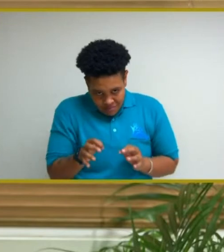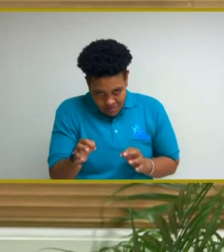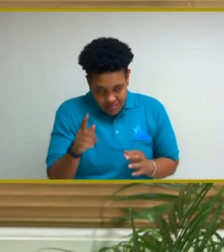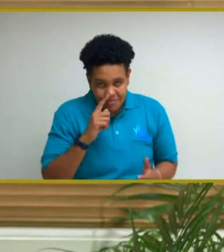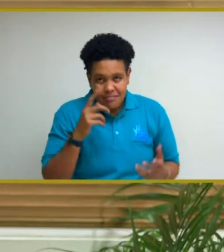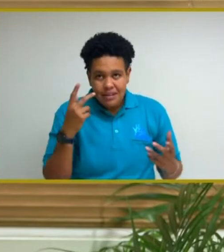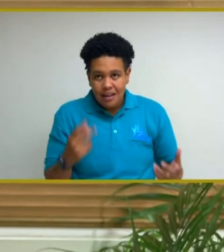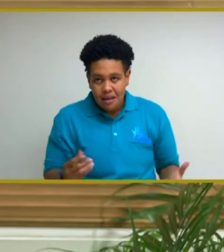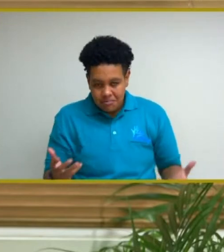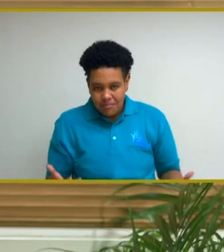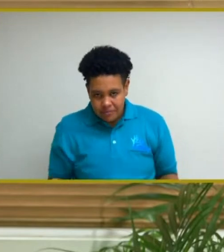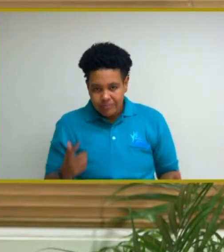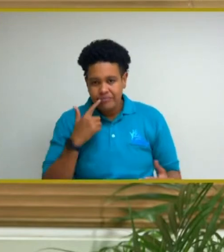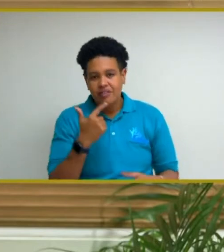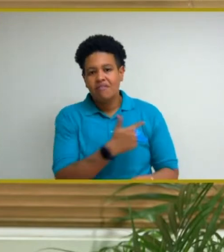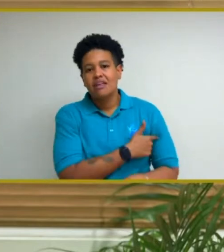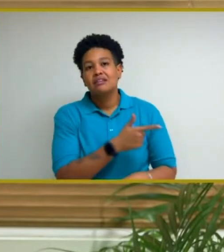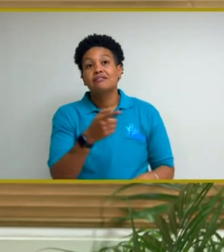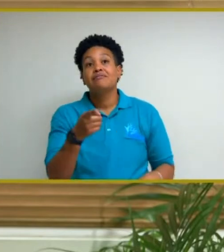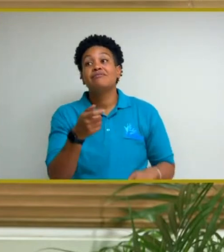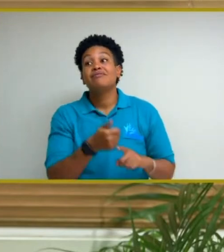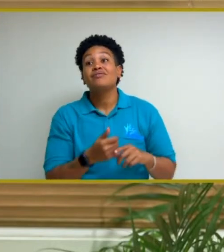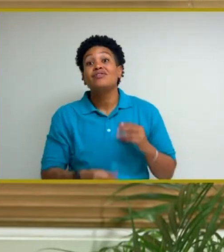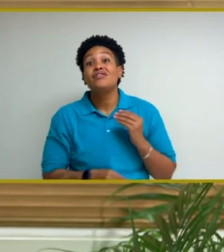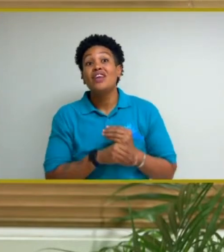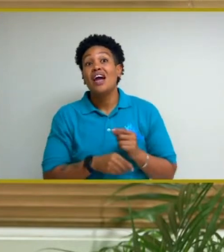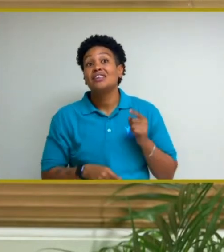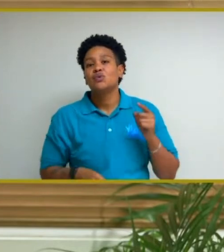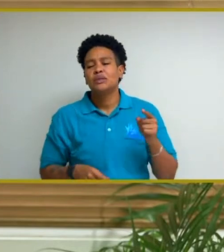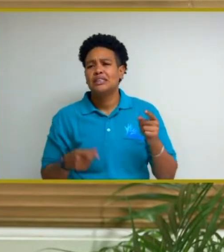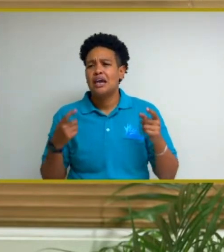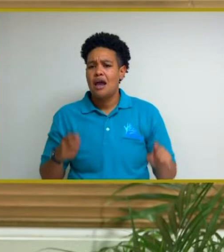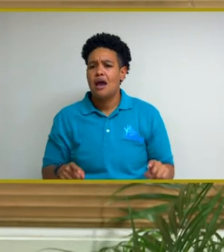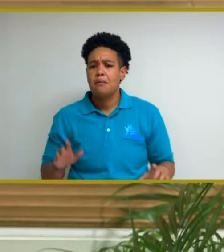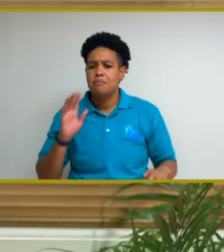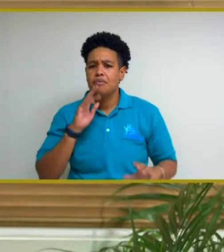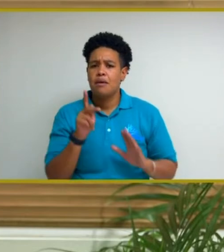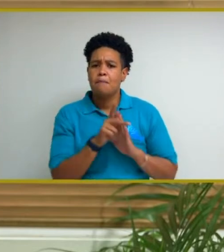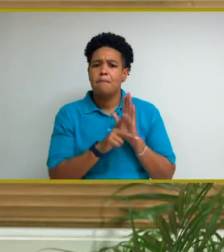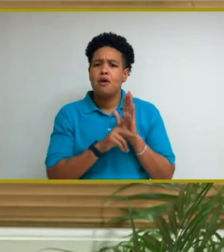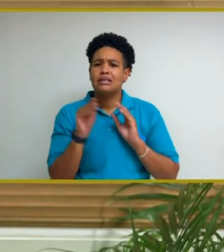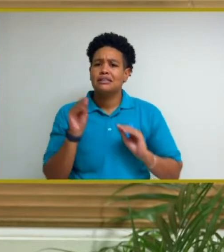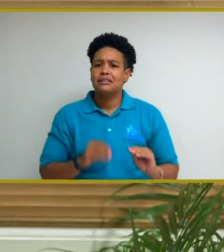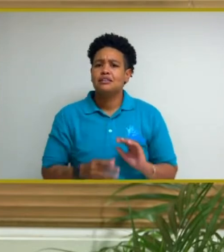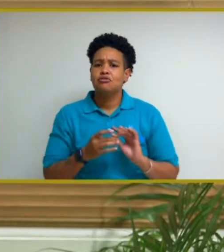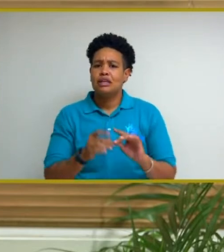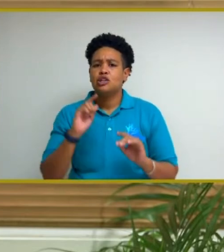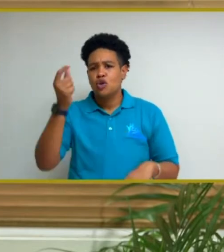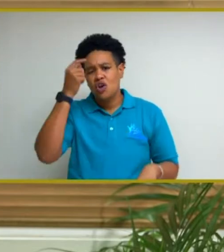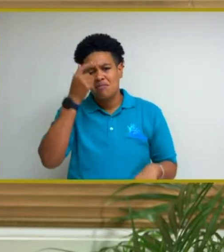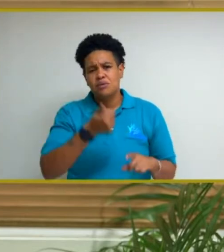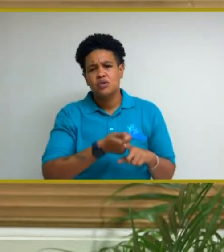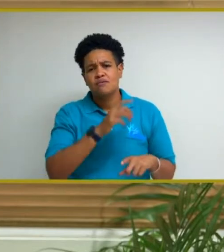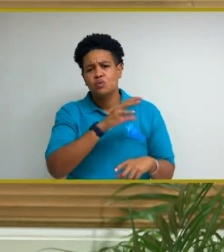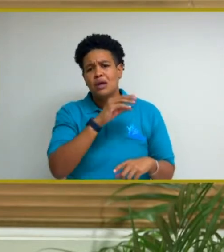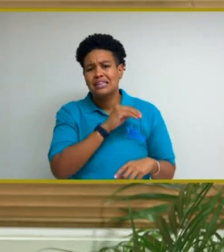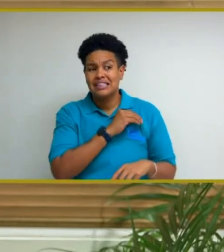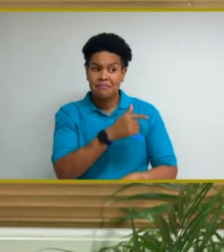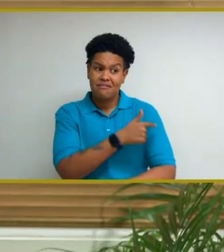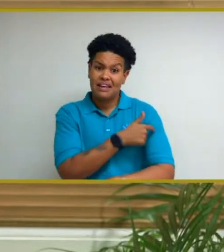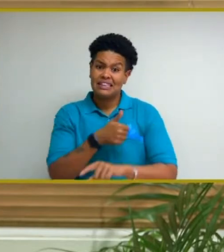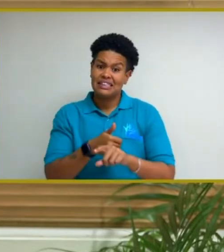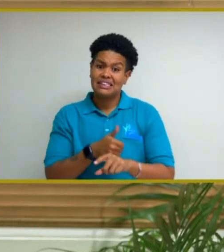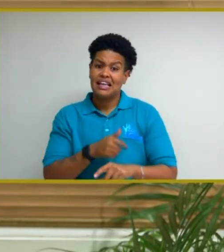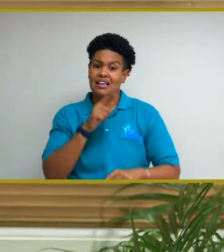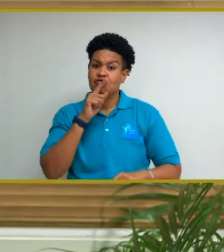of vaccines. You add to that the policy of the government to accept vaccines that